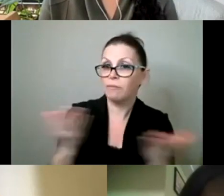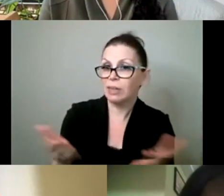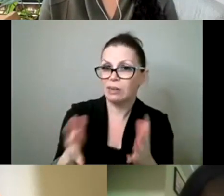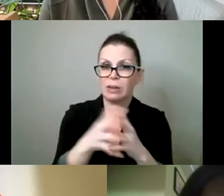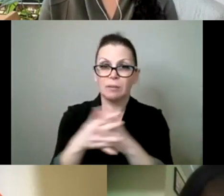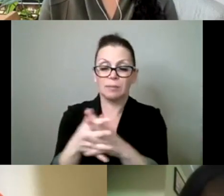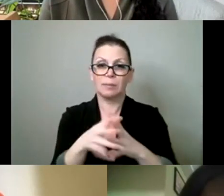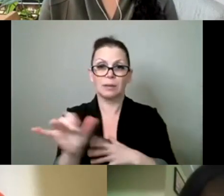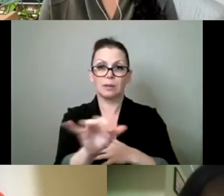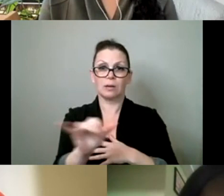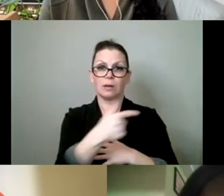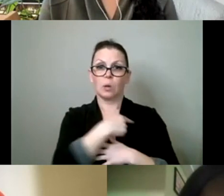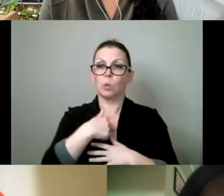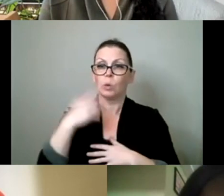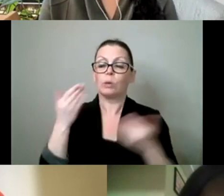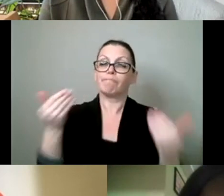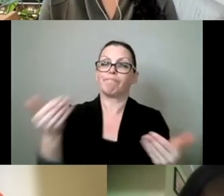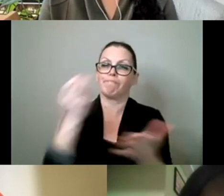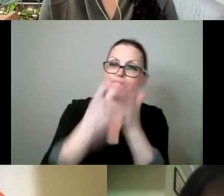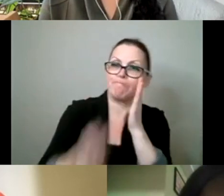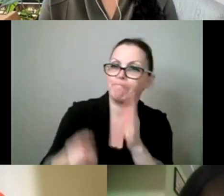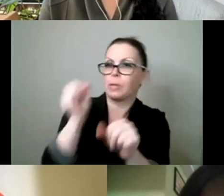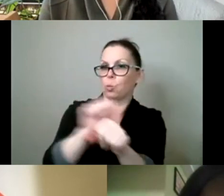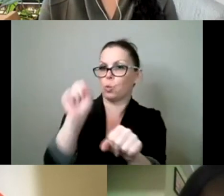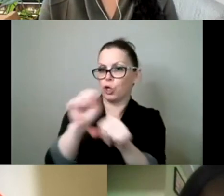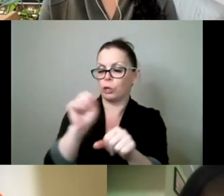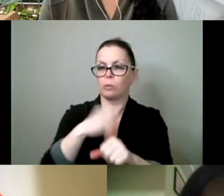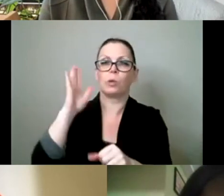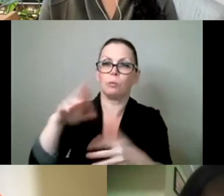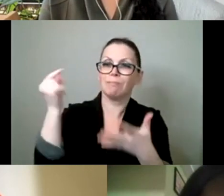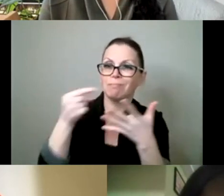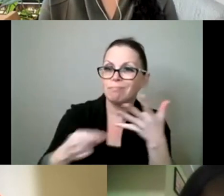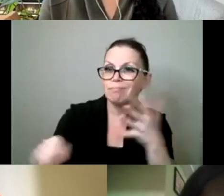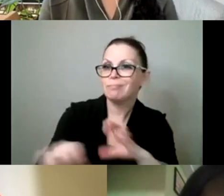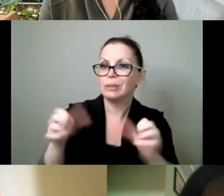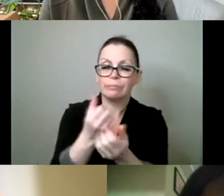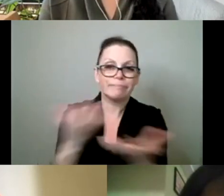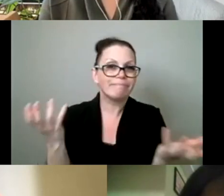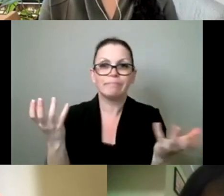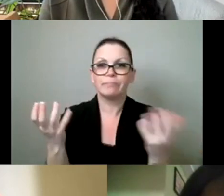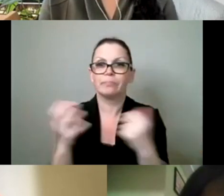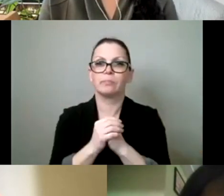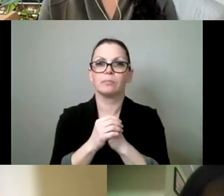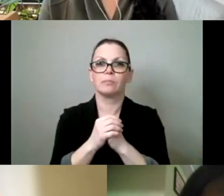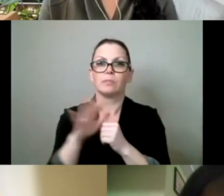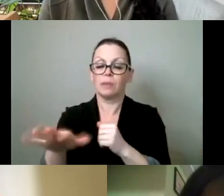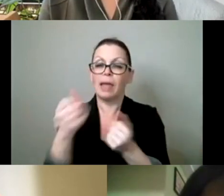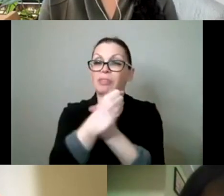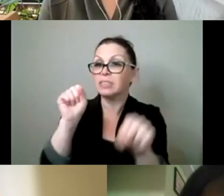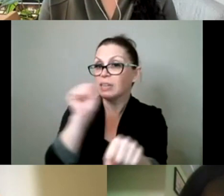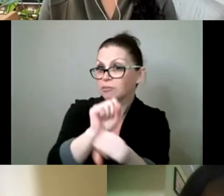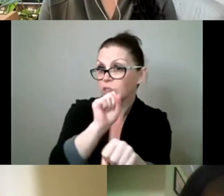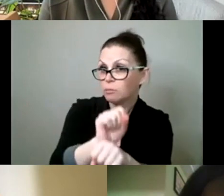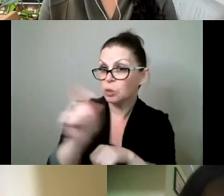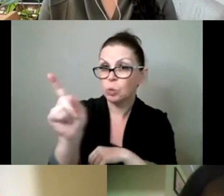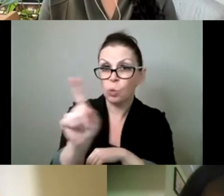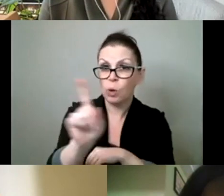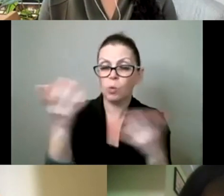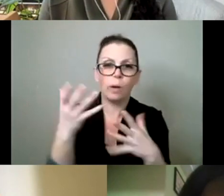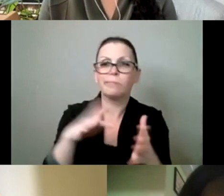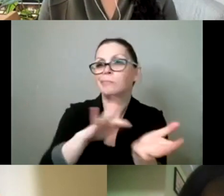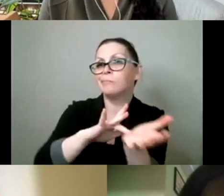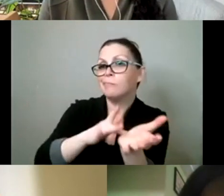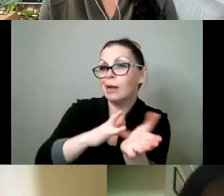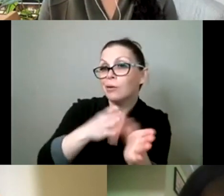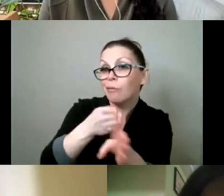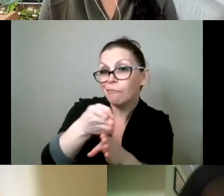like, we're gonna go work, we're gonna do this, we're gonna, you know, basically, and the safe jobs are like, you know, in the medical